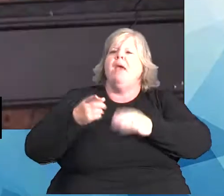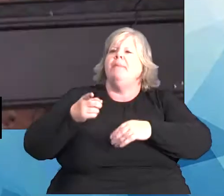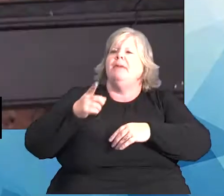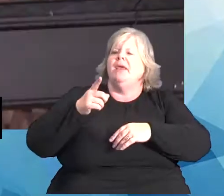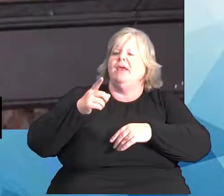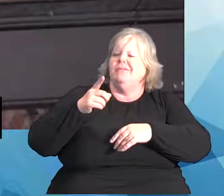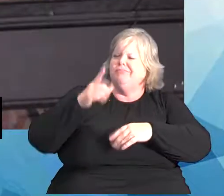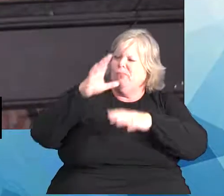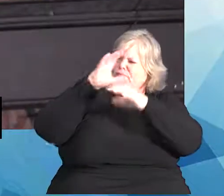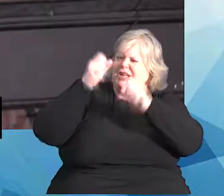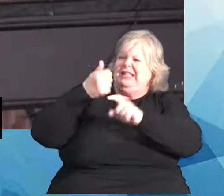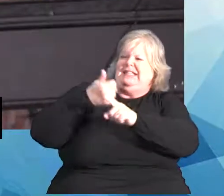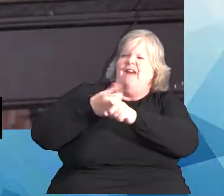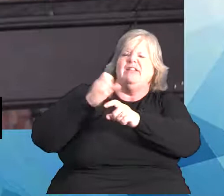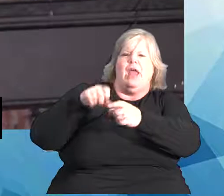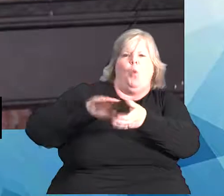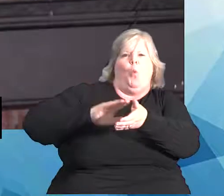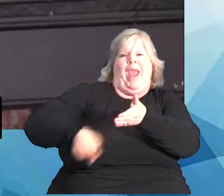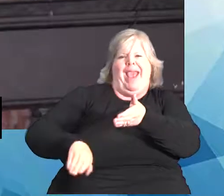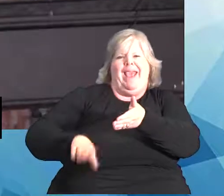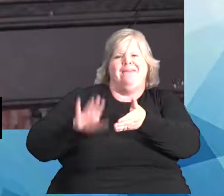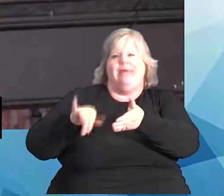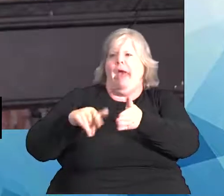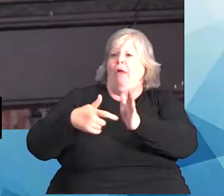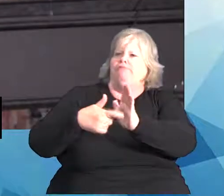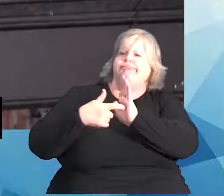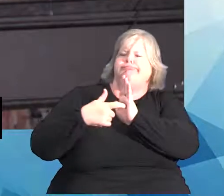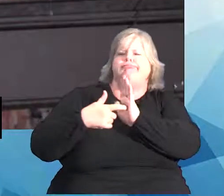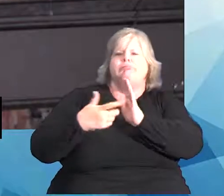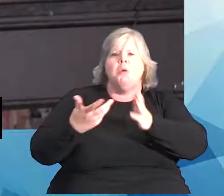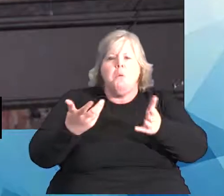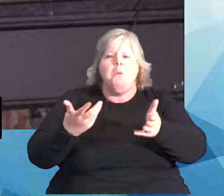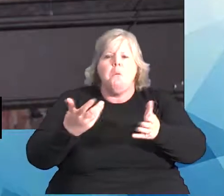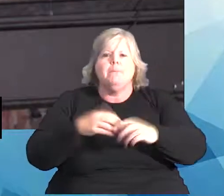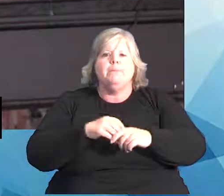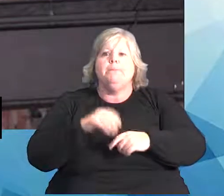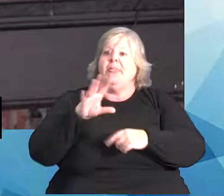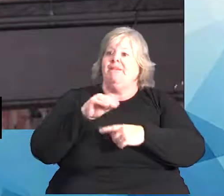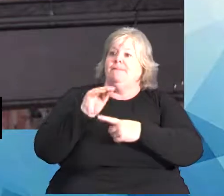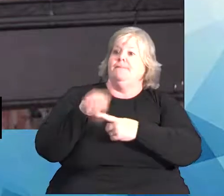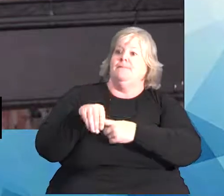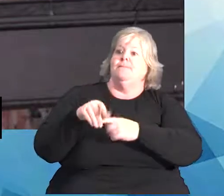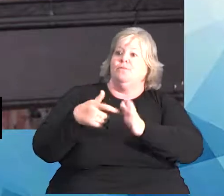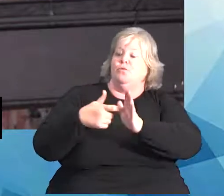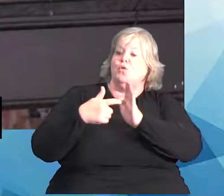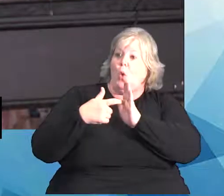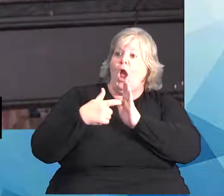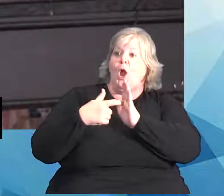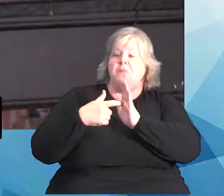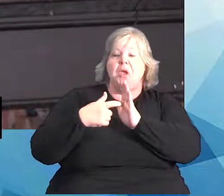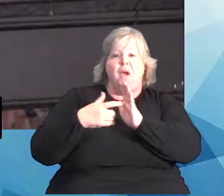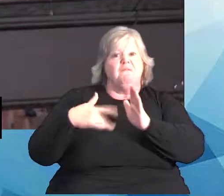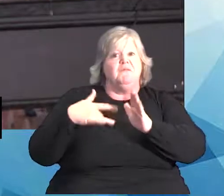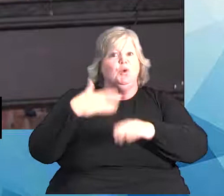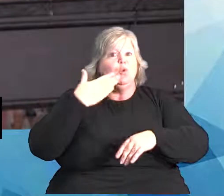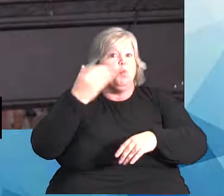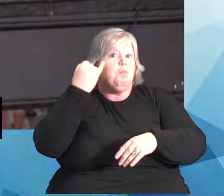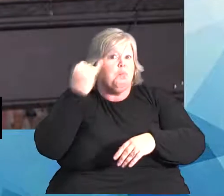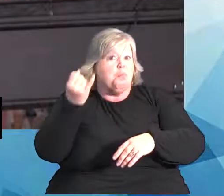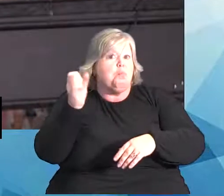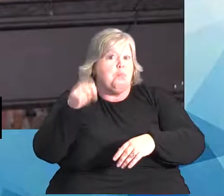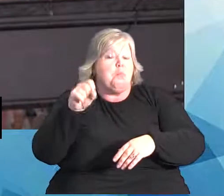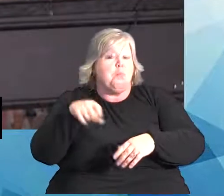discretion to waive that 50% requirement. I do think that 50% requirement would be a good idea with